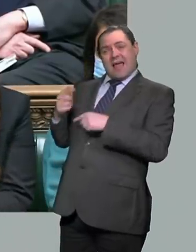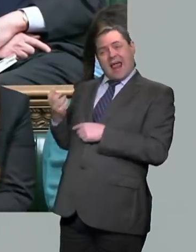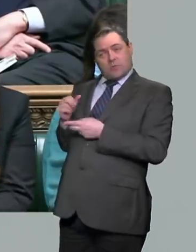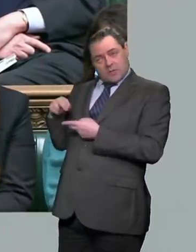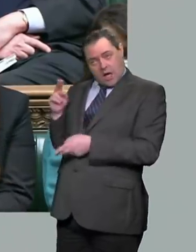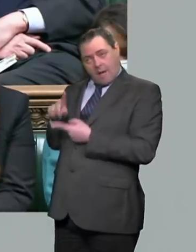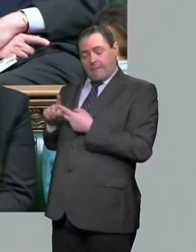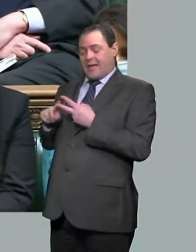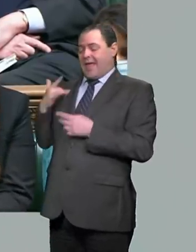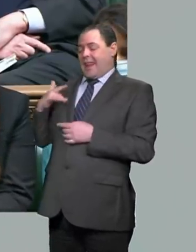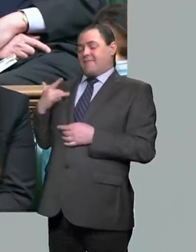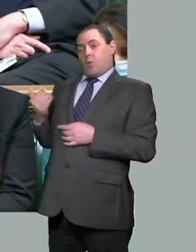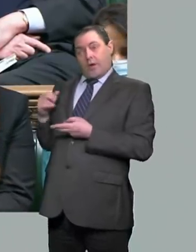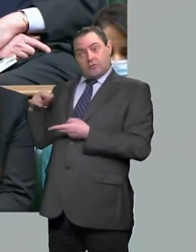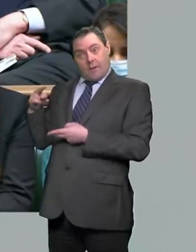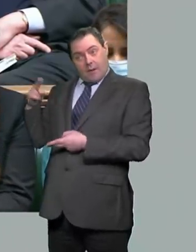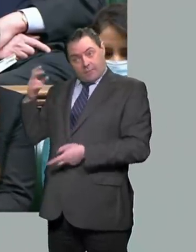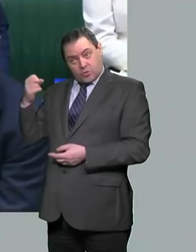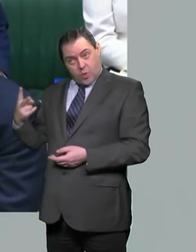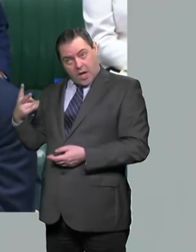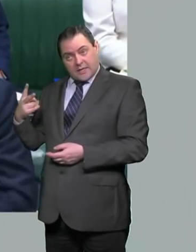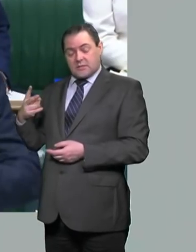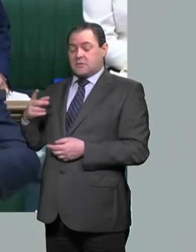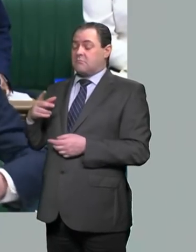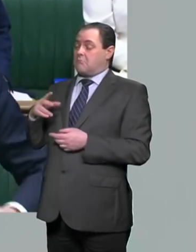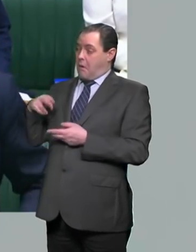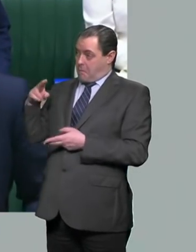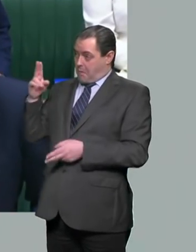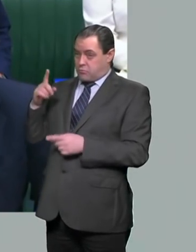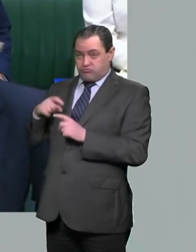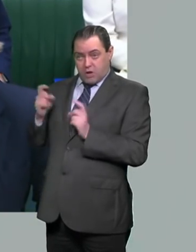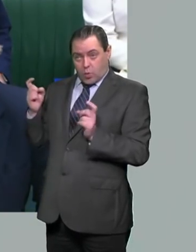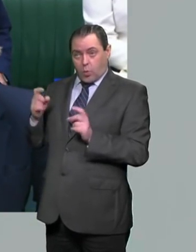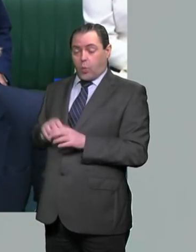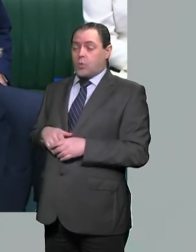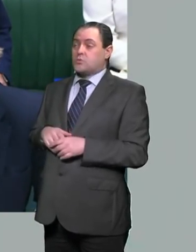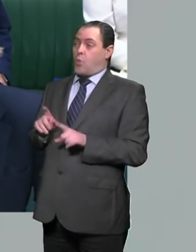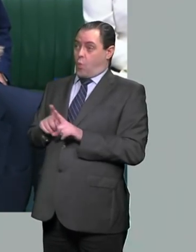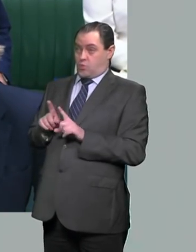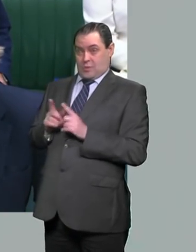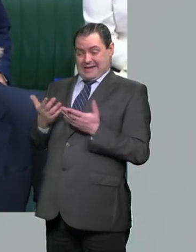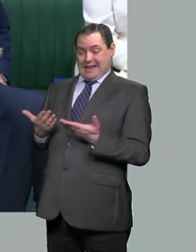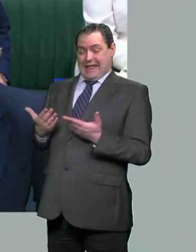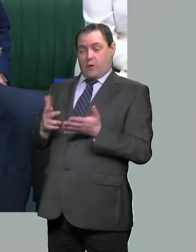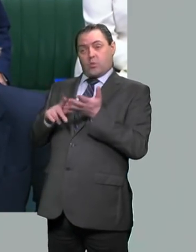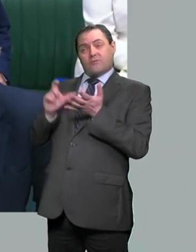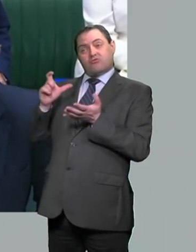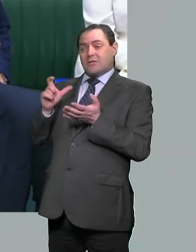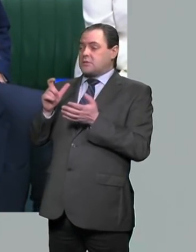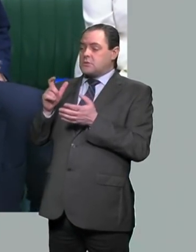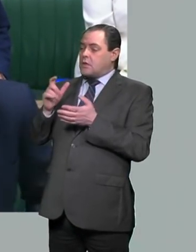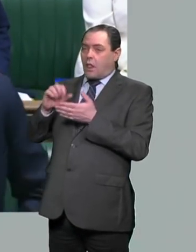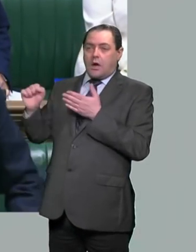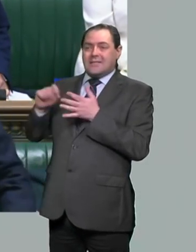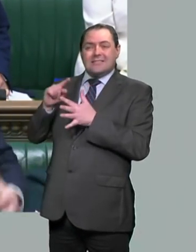living wage, not once but twice, and by record amounts, Mr. Speaker, and of course by doing what we've now done with universal credit.